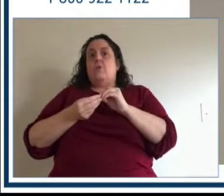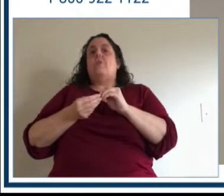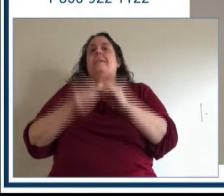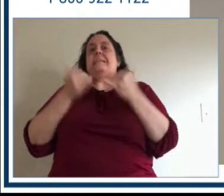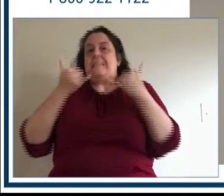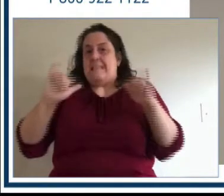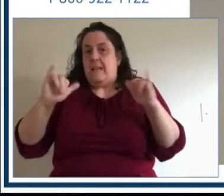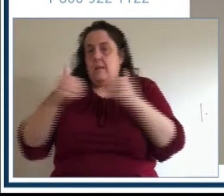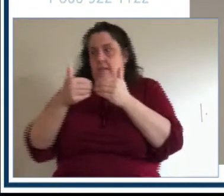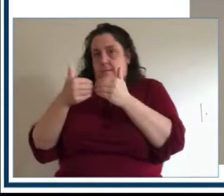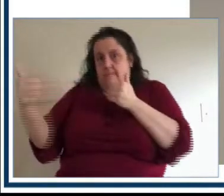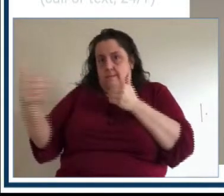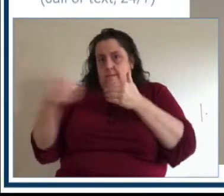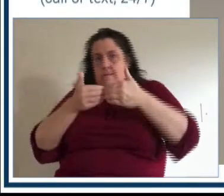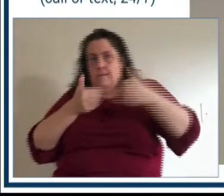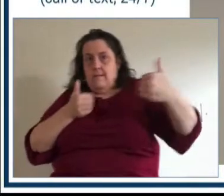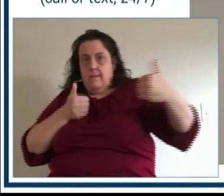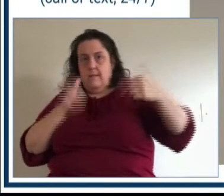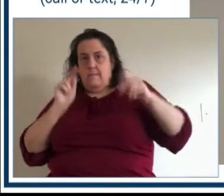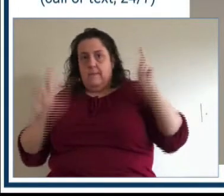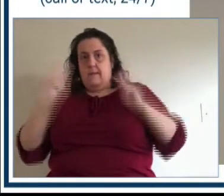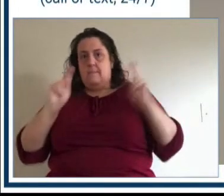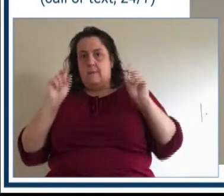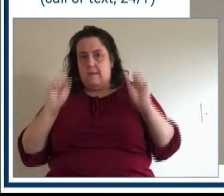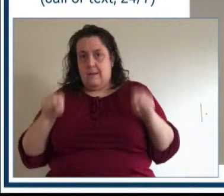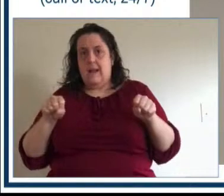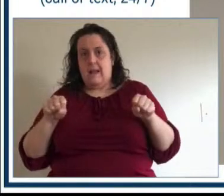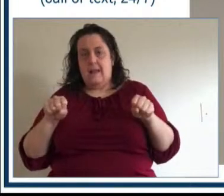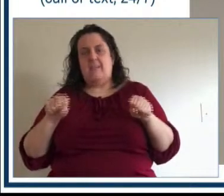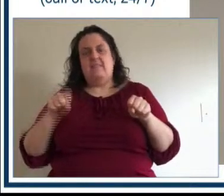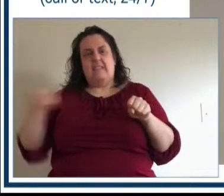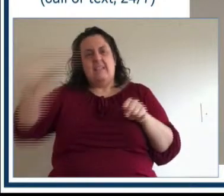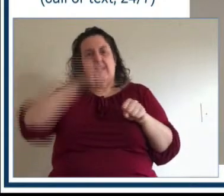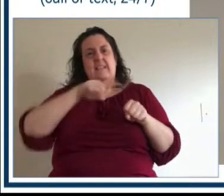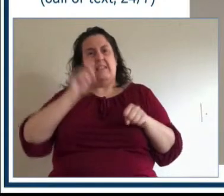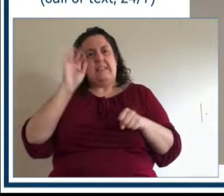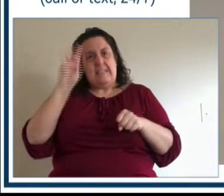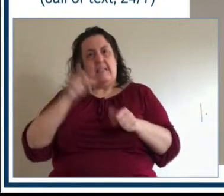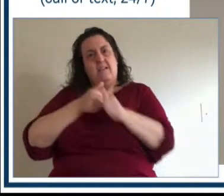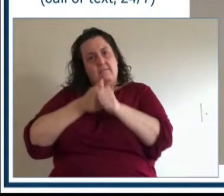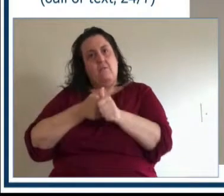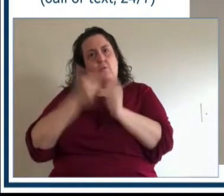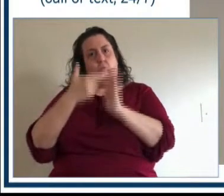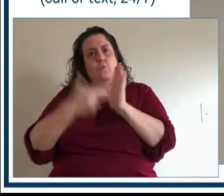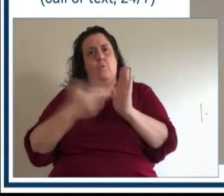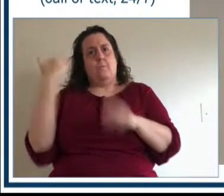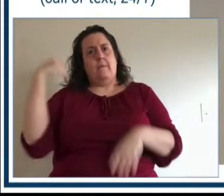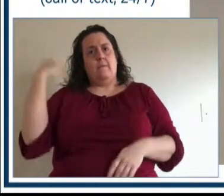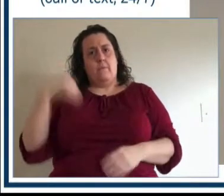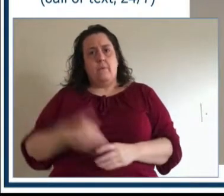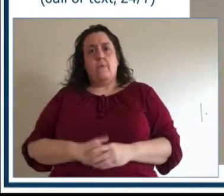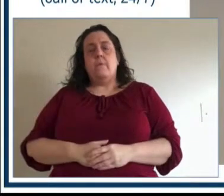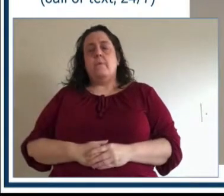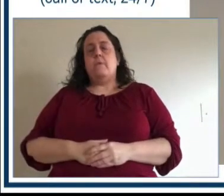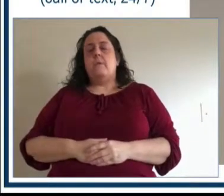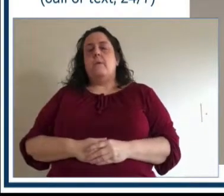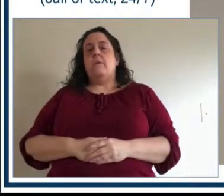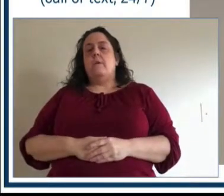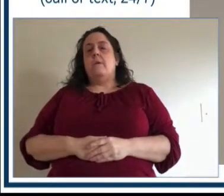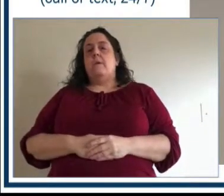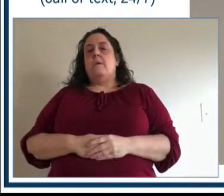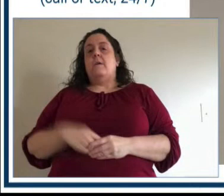distancing is maintained. And we've done this before. How we are lowering the informal gathering limit